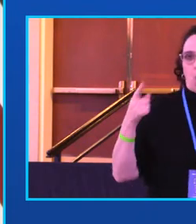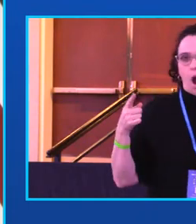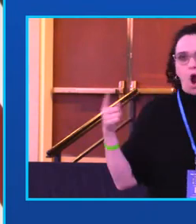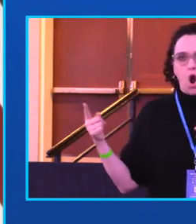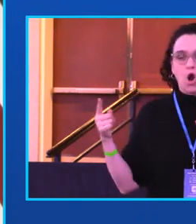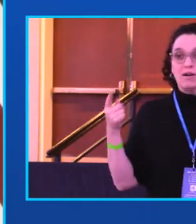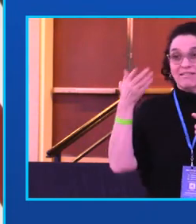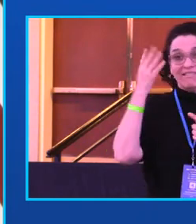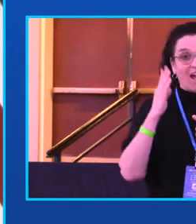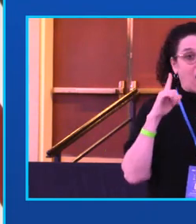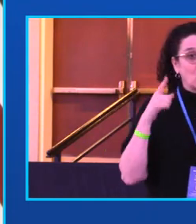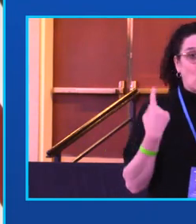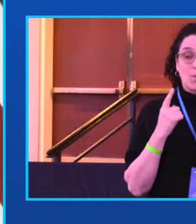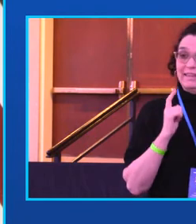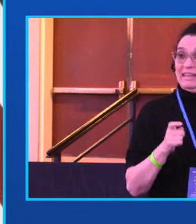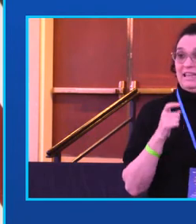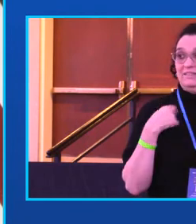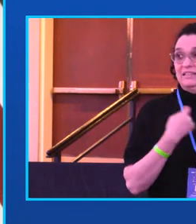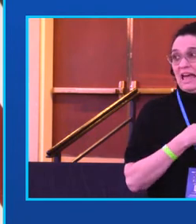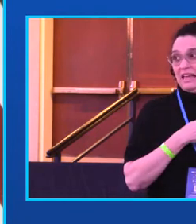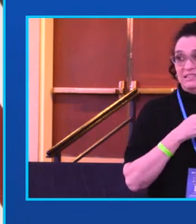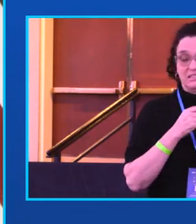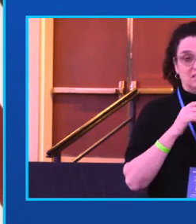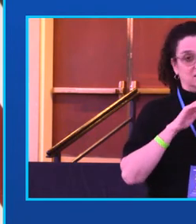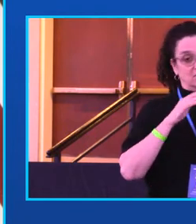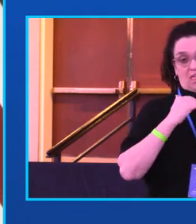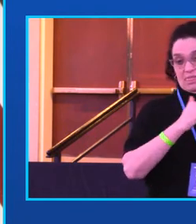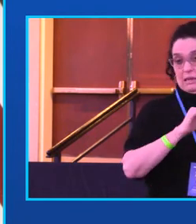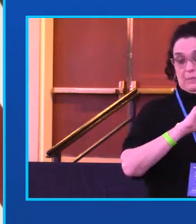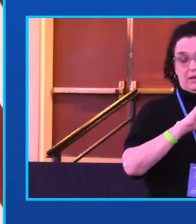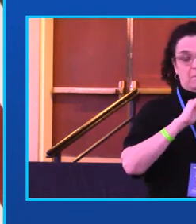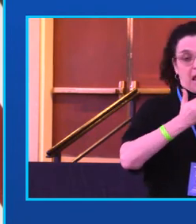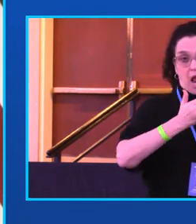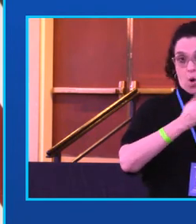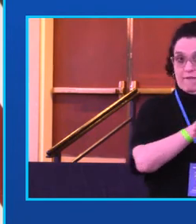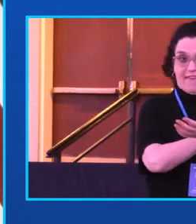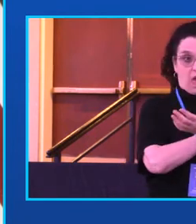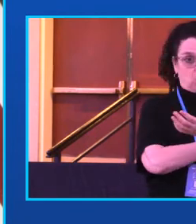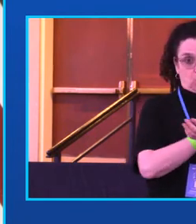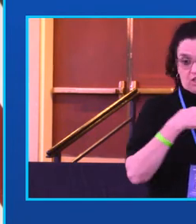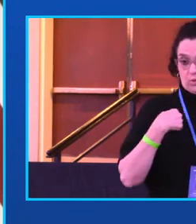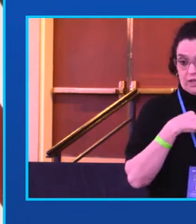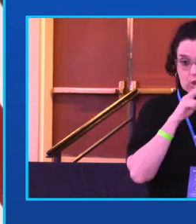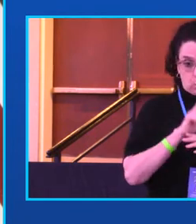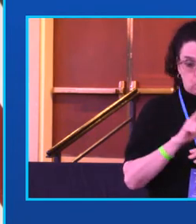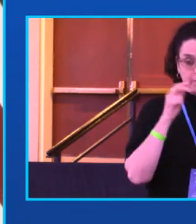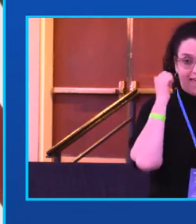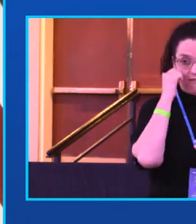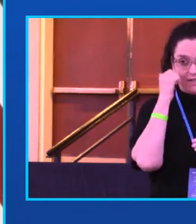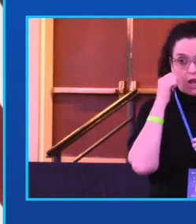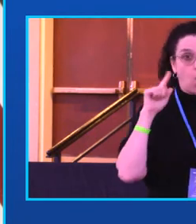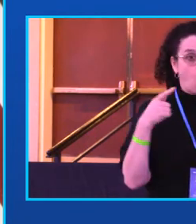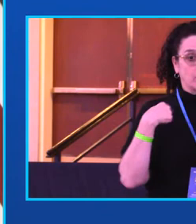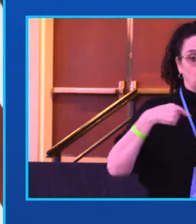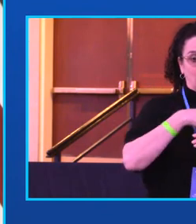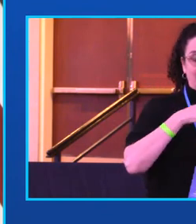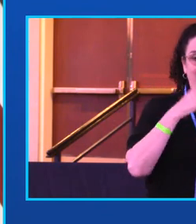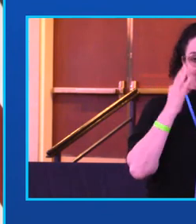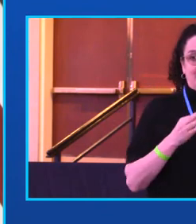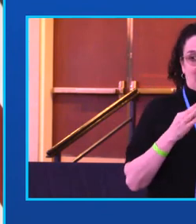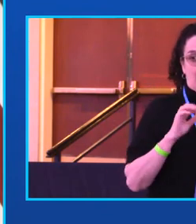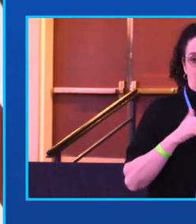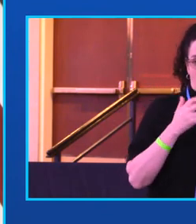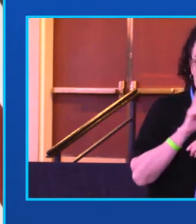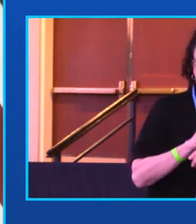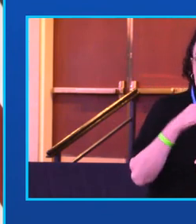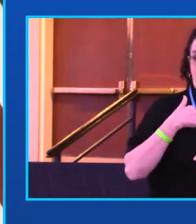only gives us a certain amount of energy to spend every day. And the only way, only we can decide how to use it. I know I'm going to be